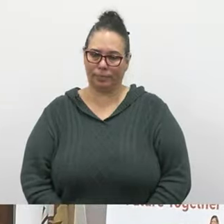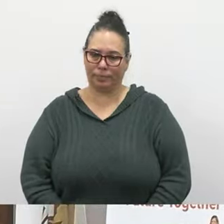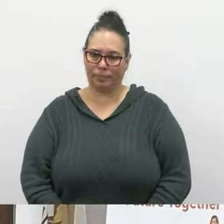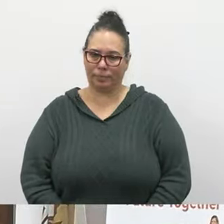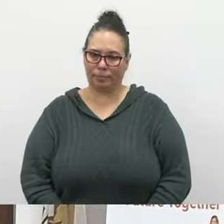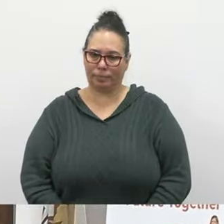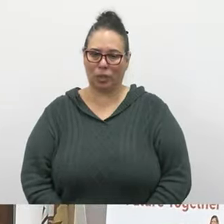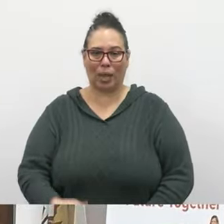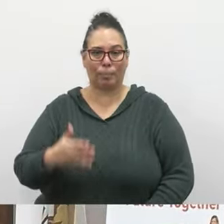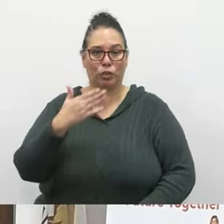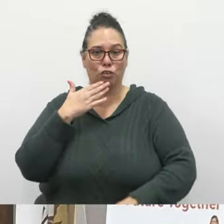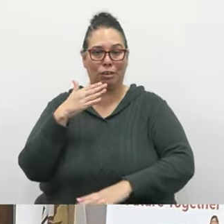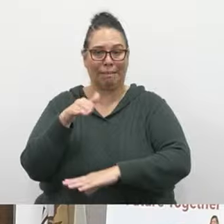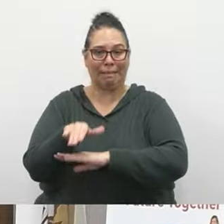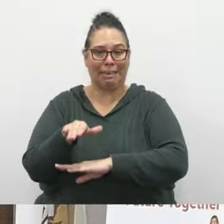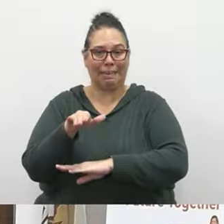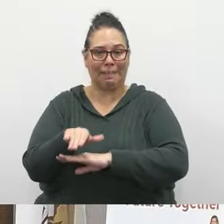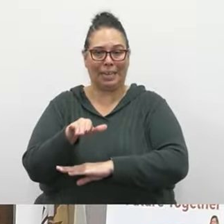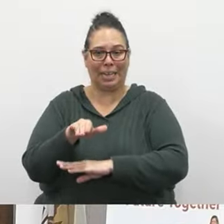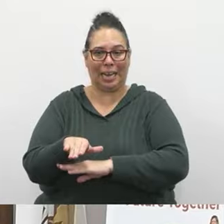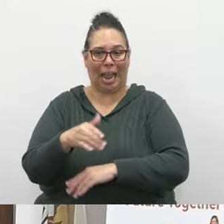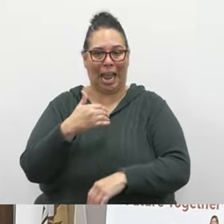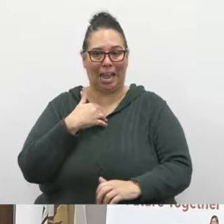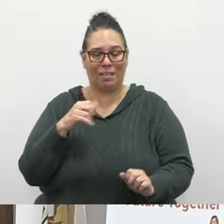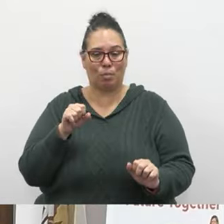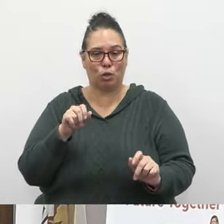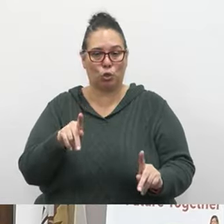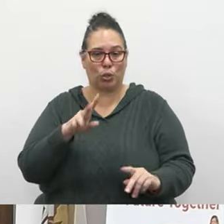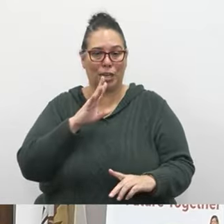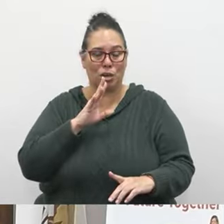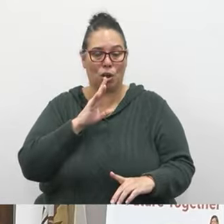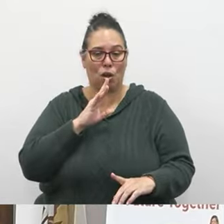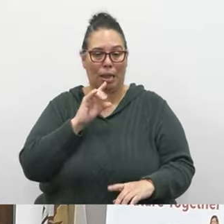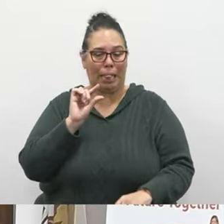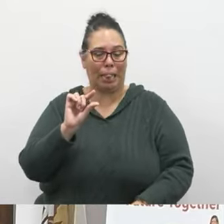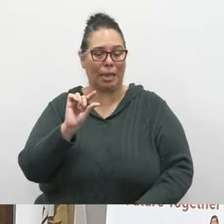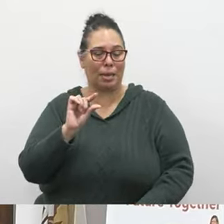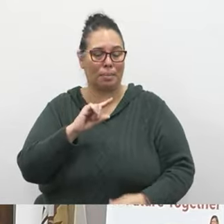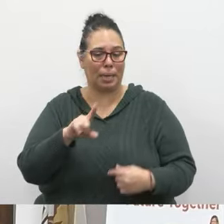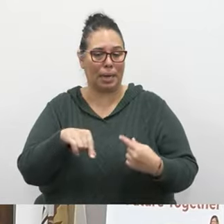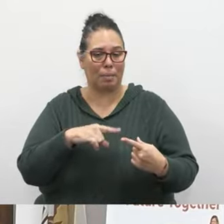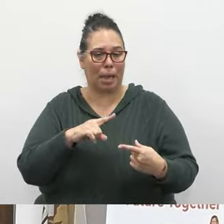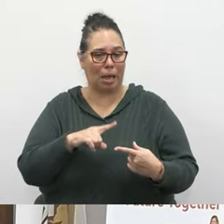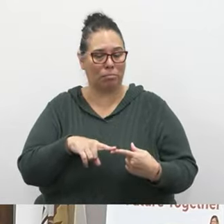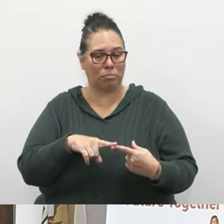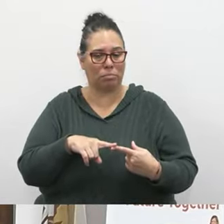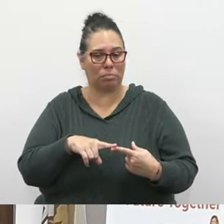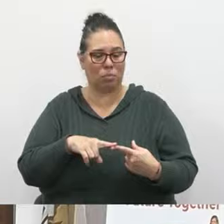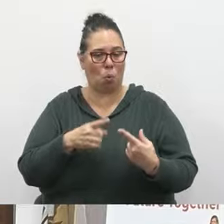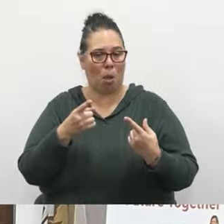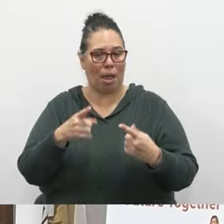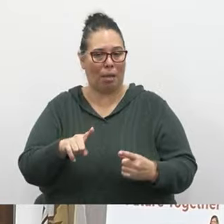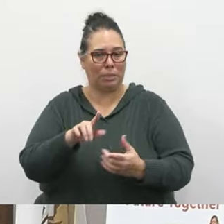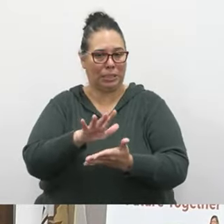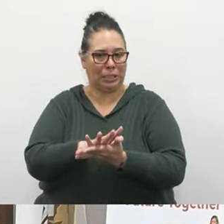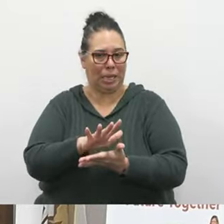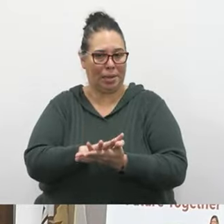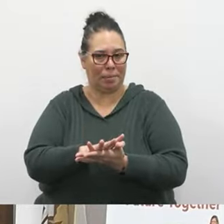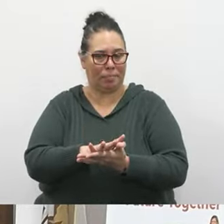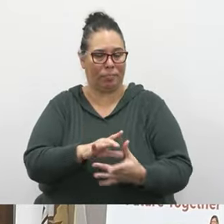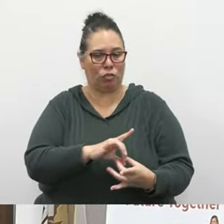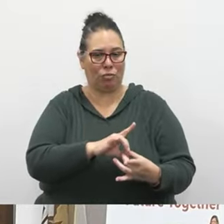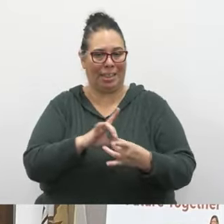Well, good evening. I have the opportunity to talk a little bit about what happens at a site as it relates